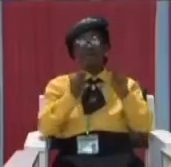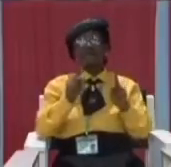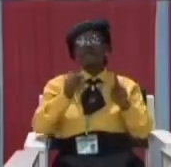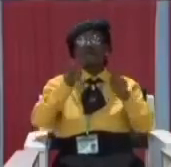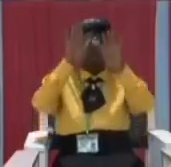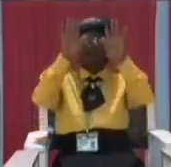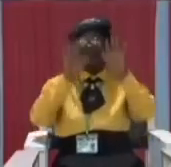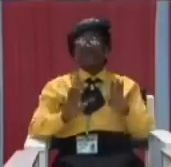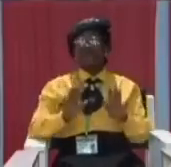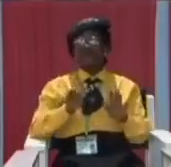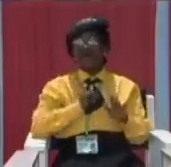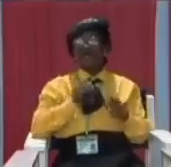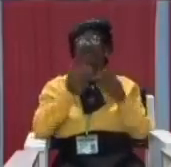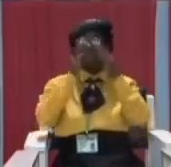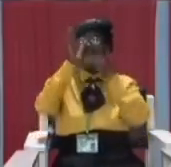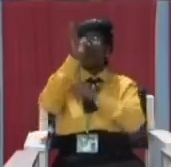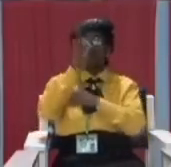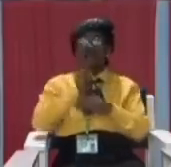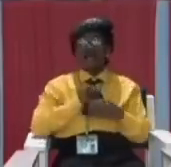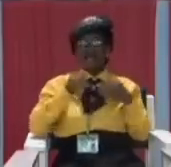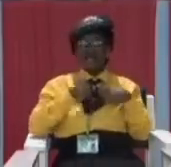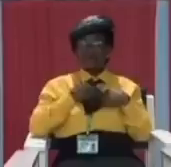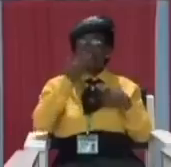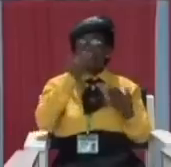But I have good news for you.